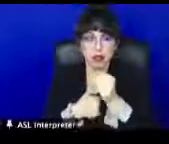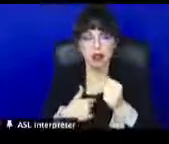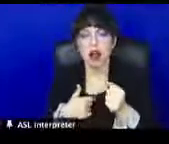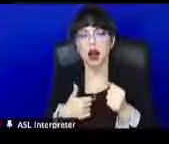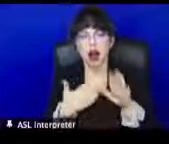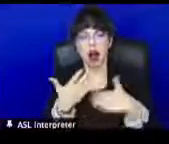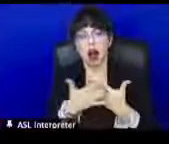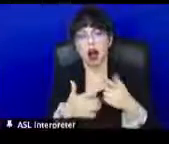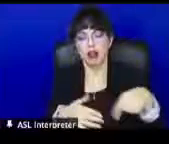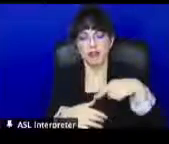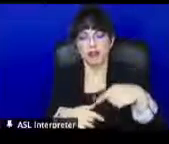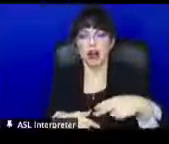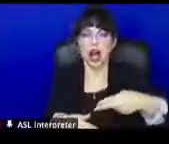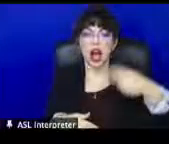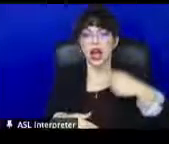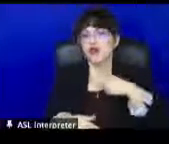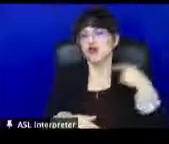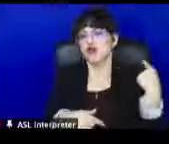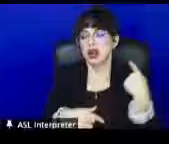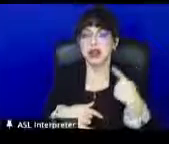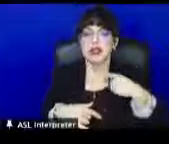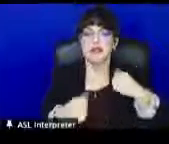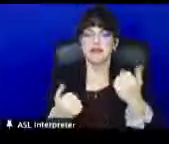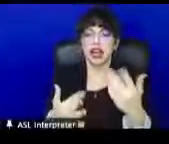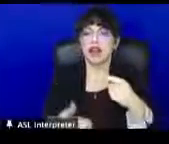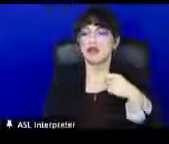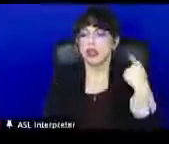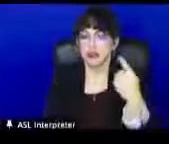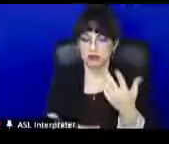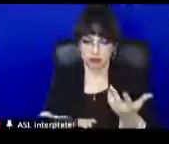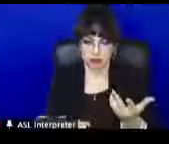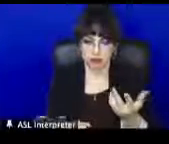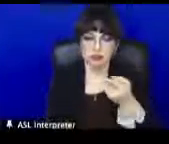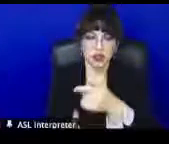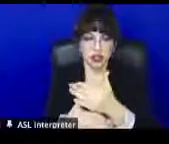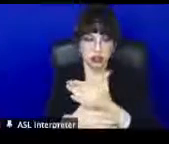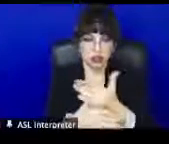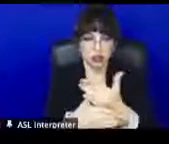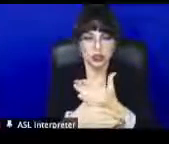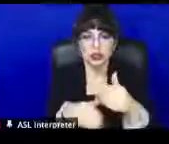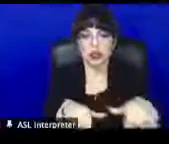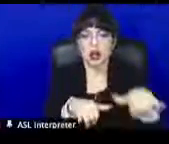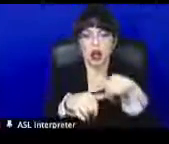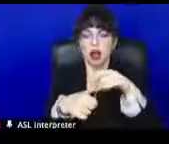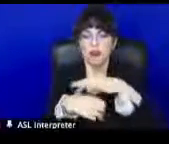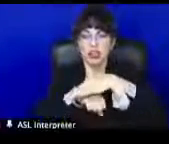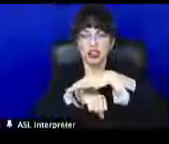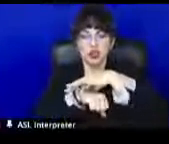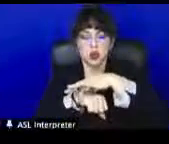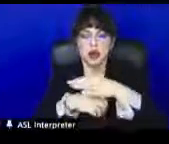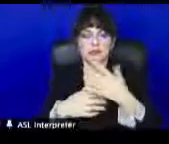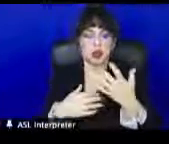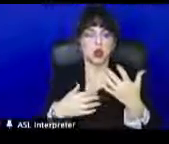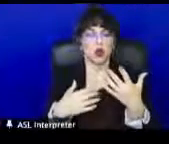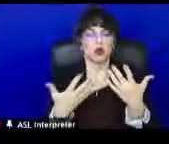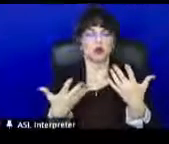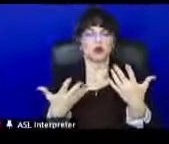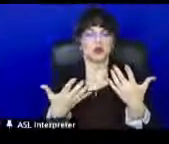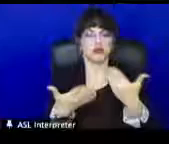have high severity fire risk zones. They share a common geographical orientation to the